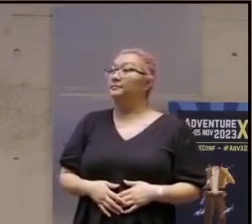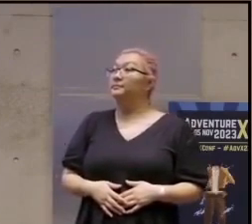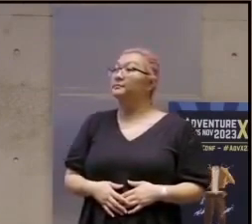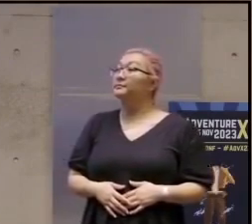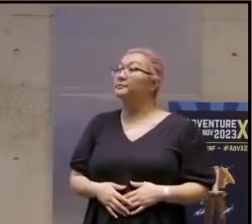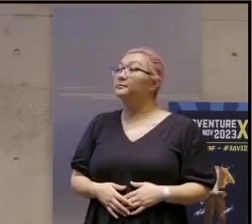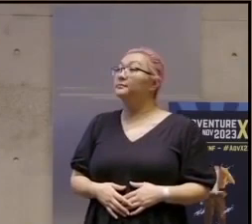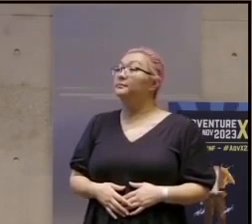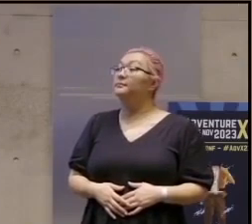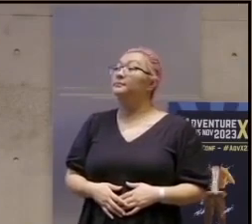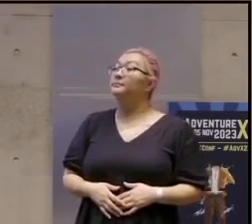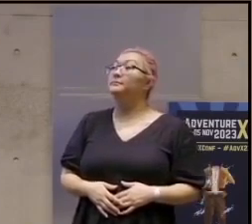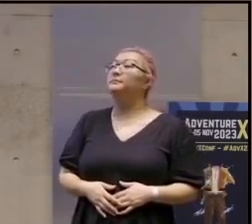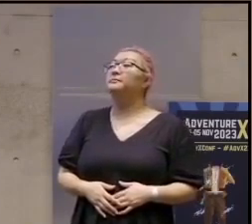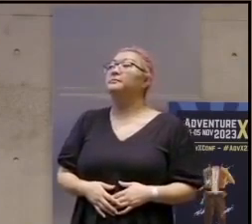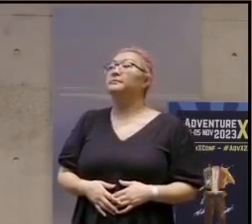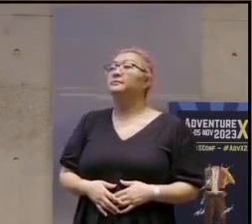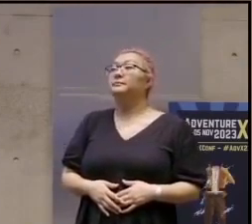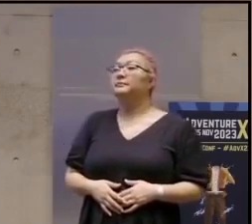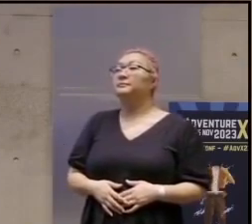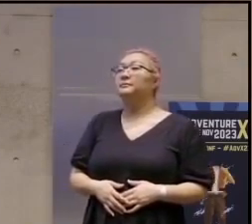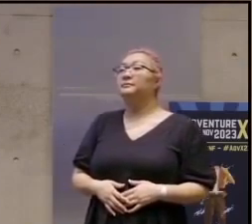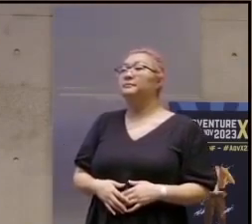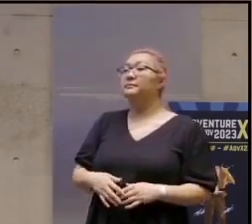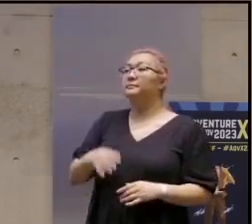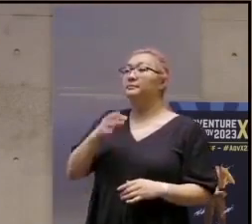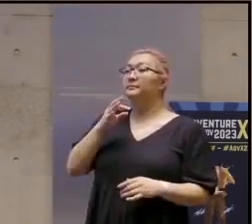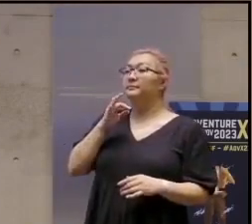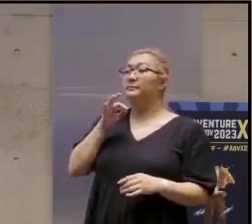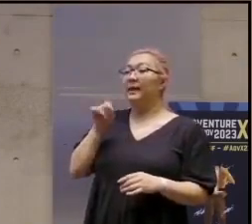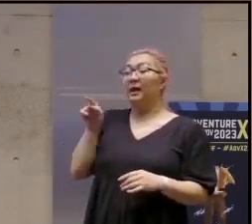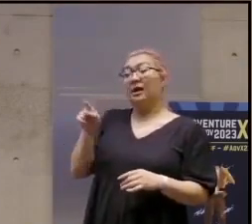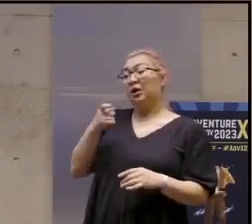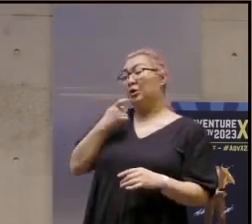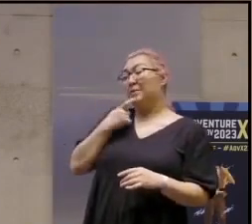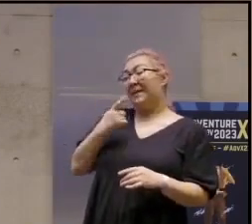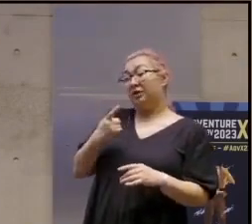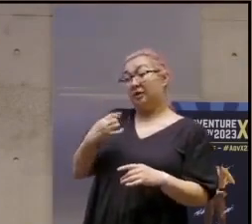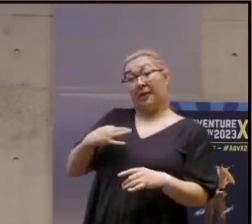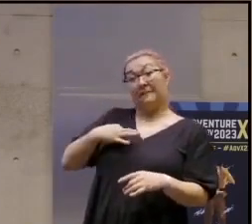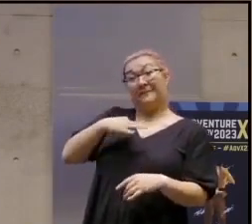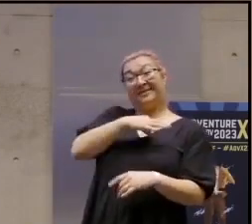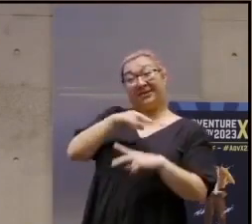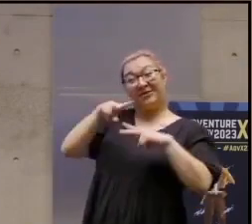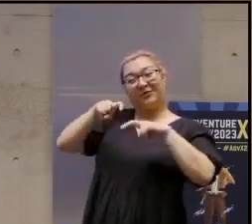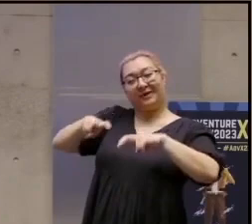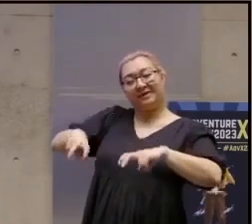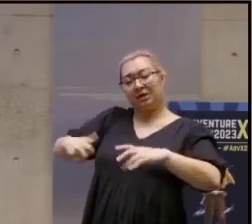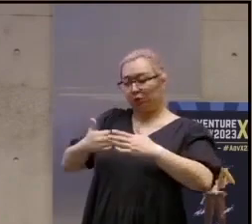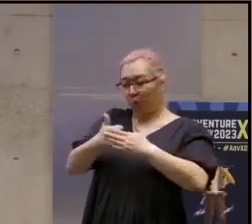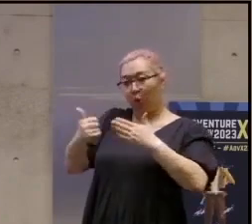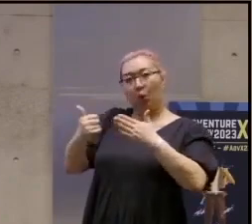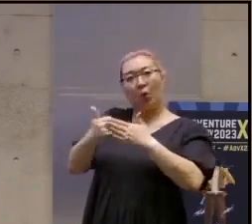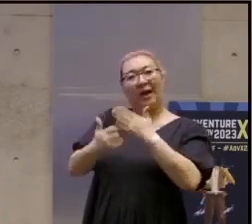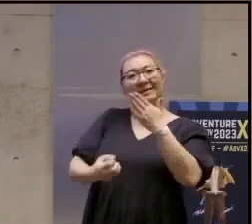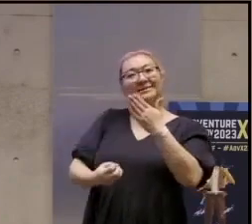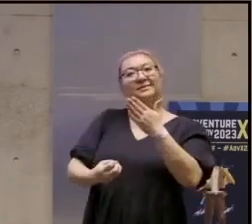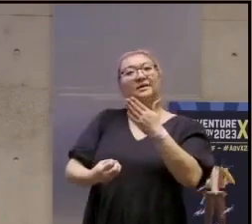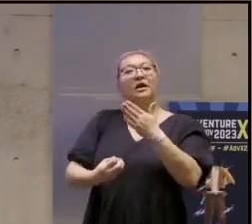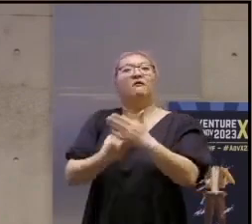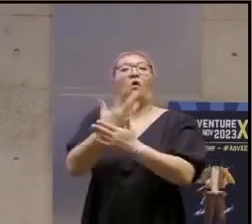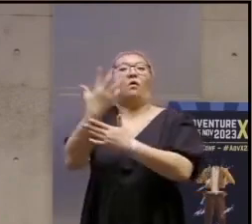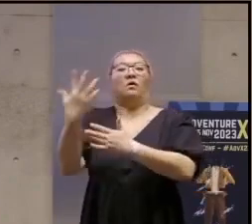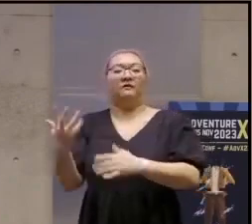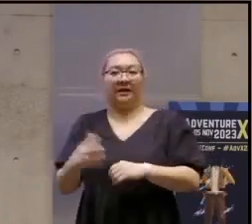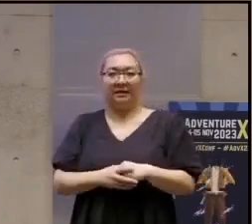You mentioned that medical research is always evolving and quickly becomes obsolete. Considering how long some game dev cycles